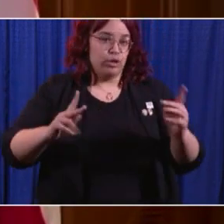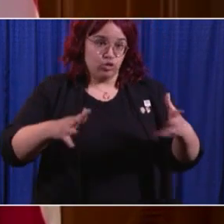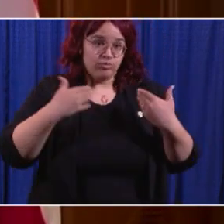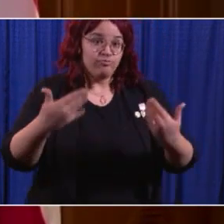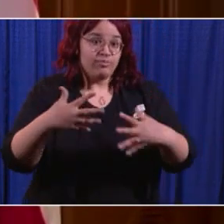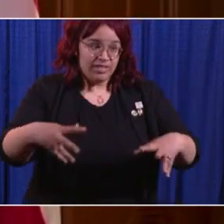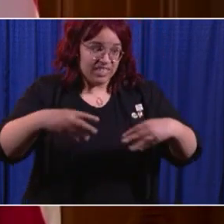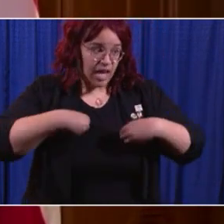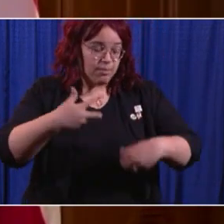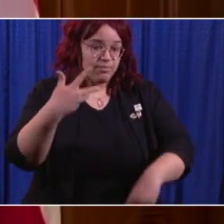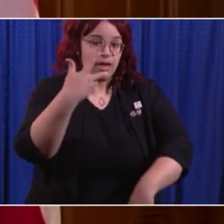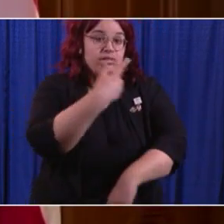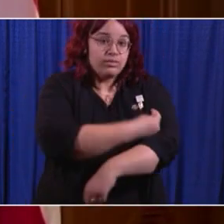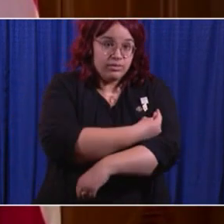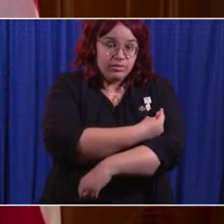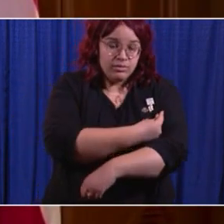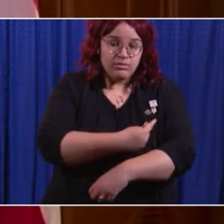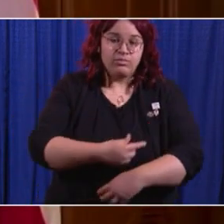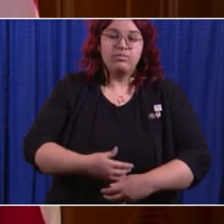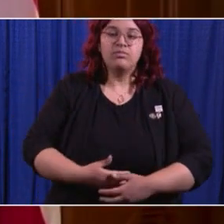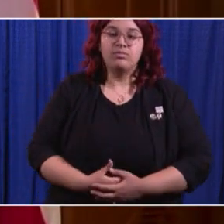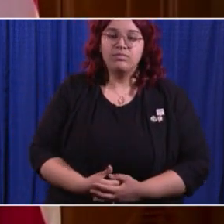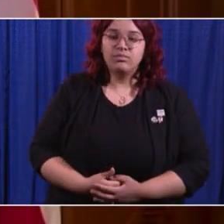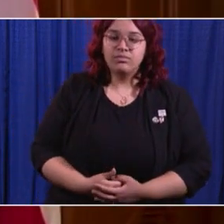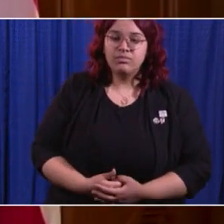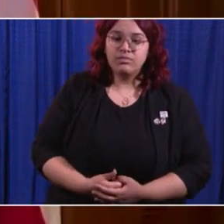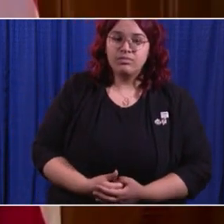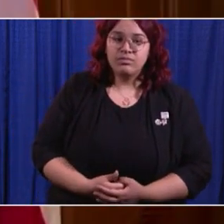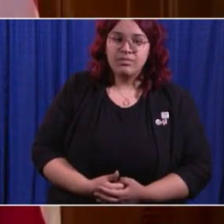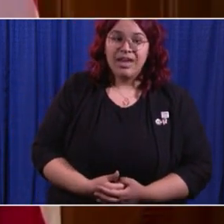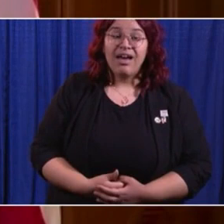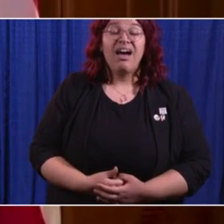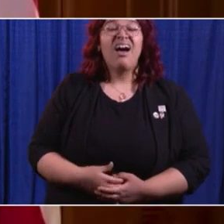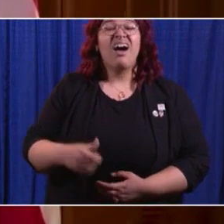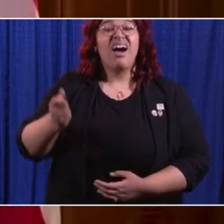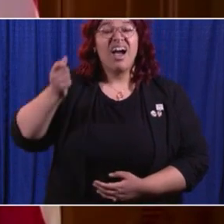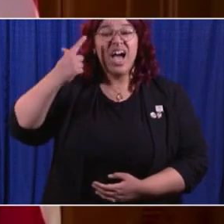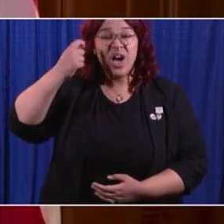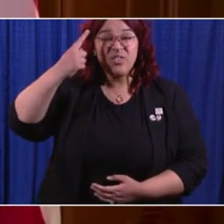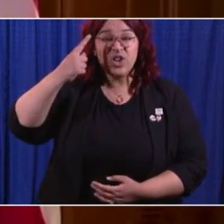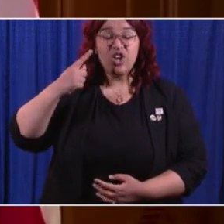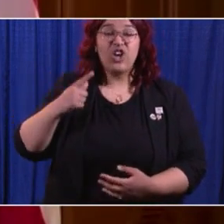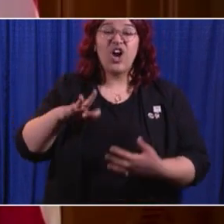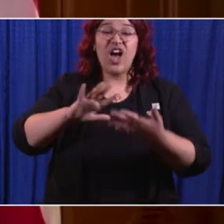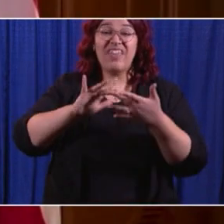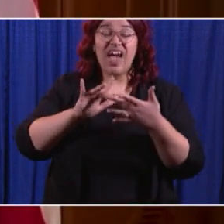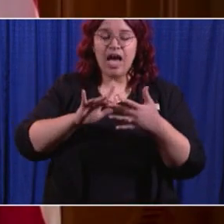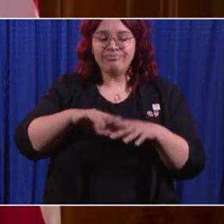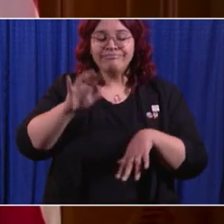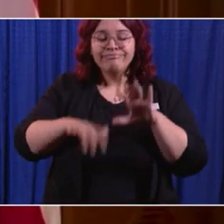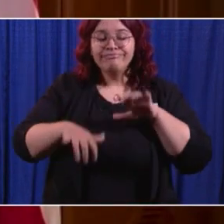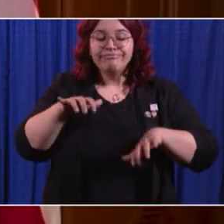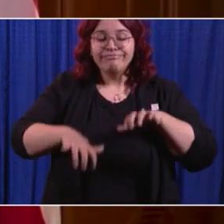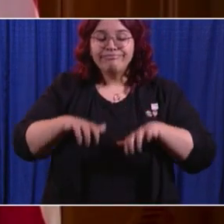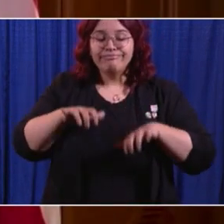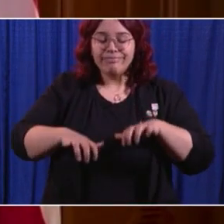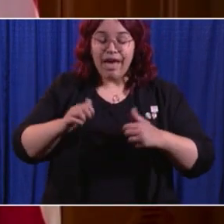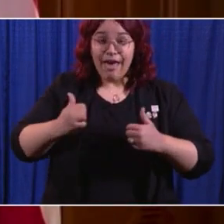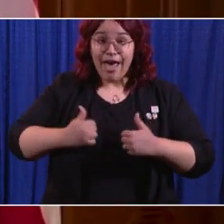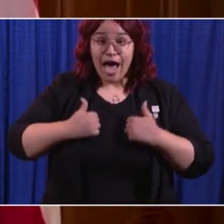are very simple: name, address, date of birth, and so on. That's it. So it's